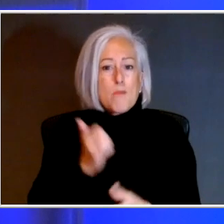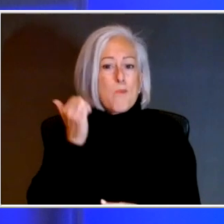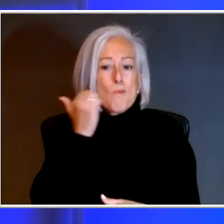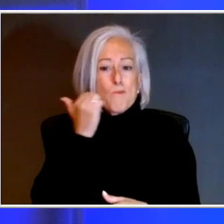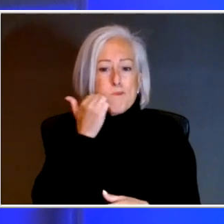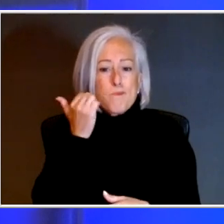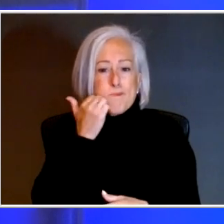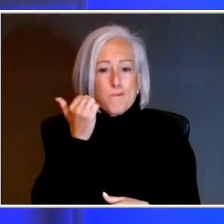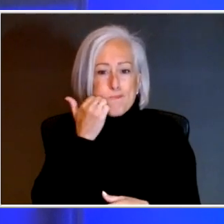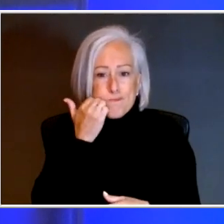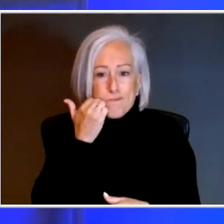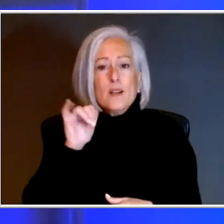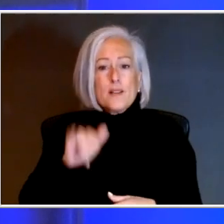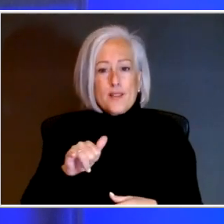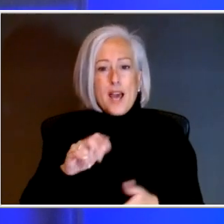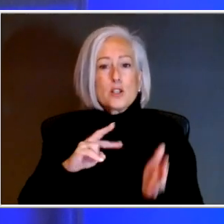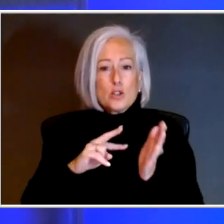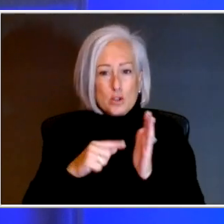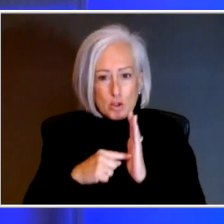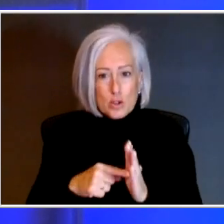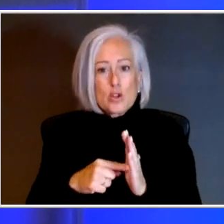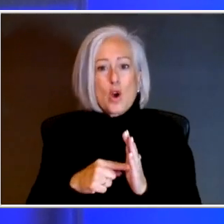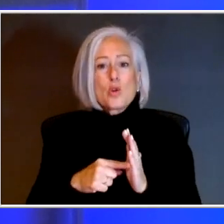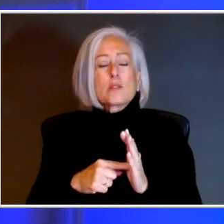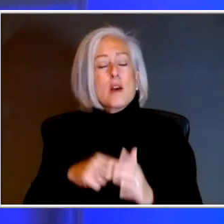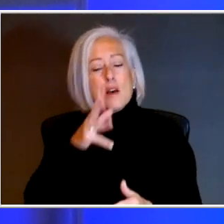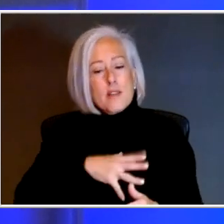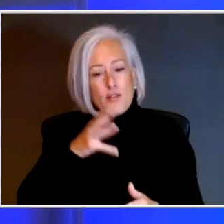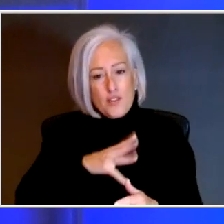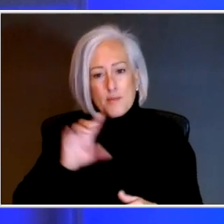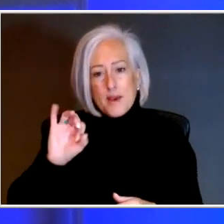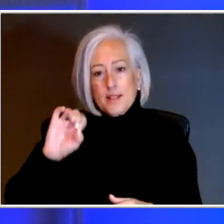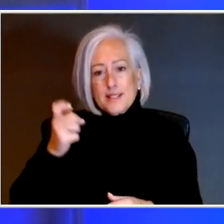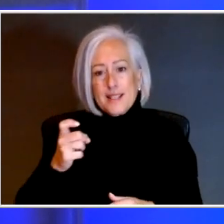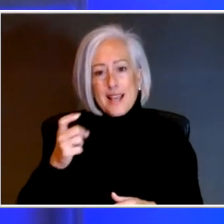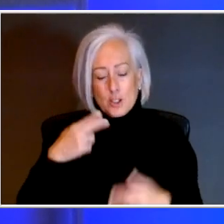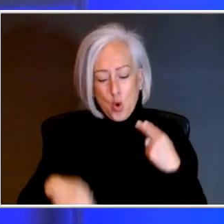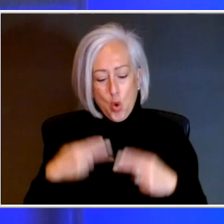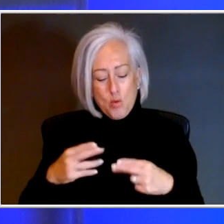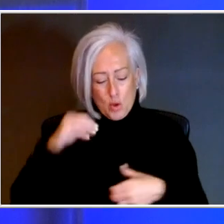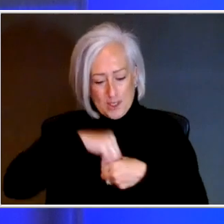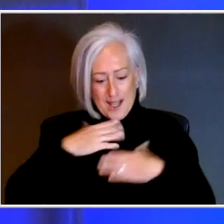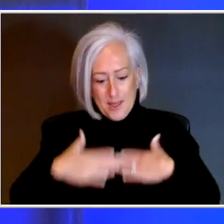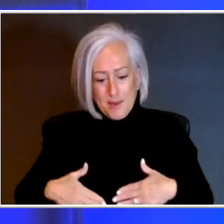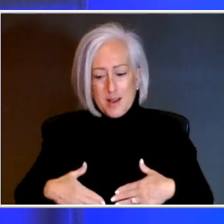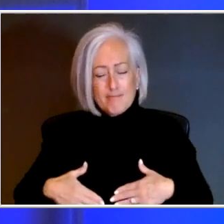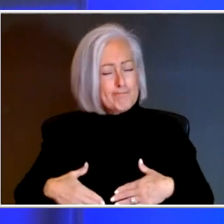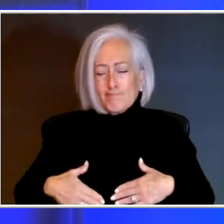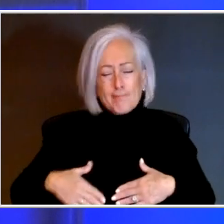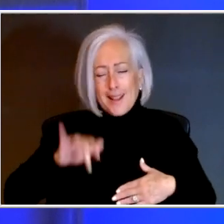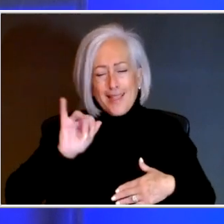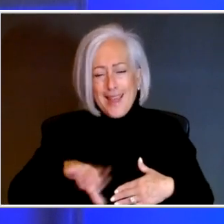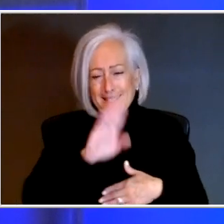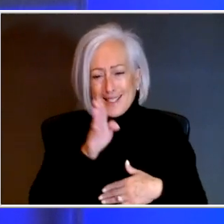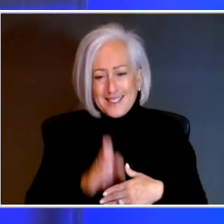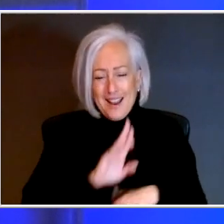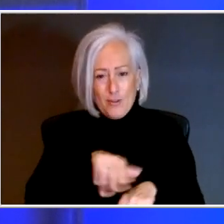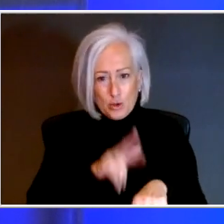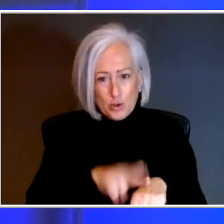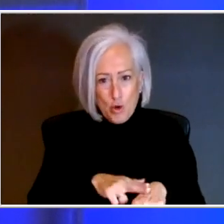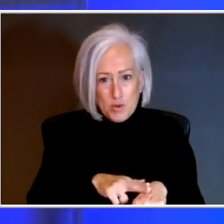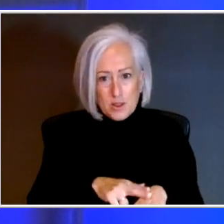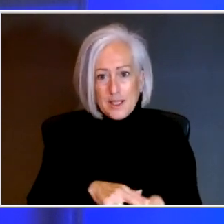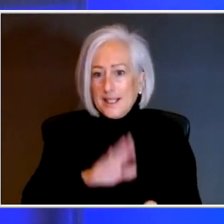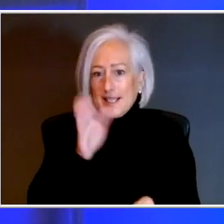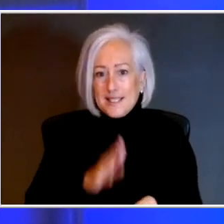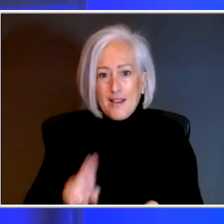indicator of the level of the female sex hormones within the body. But this is actually never normal, and it's never normal even in the setting of athletics.